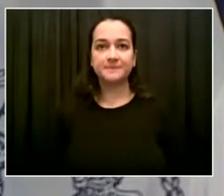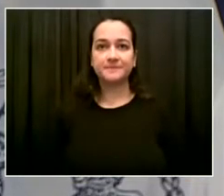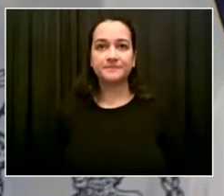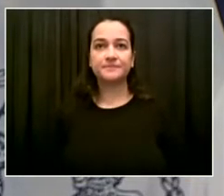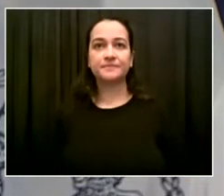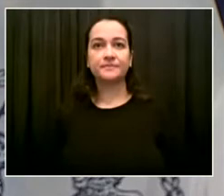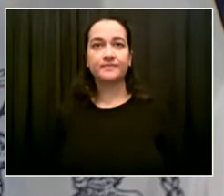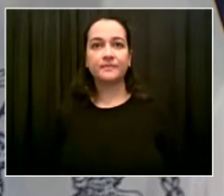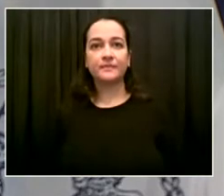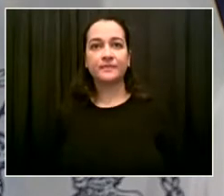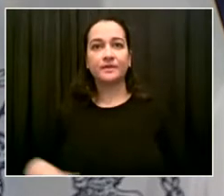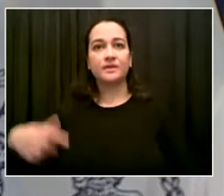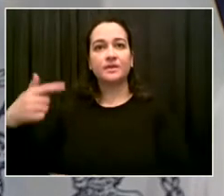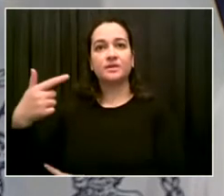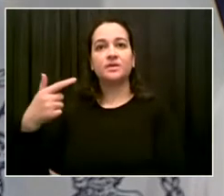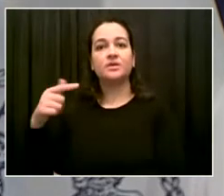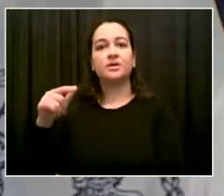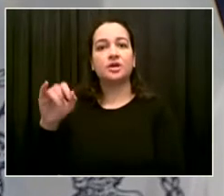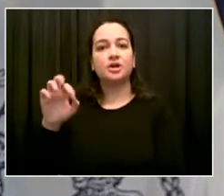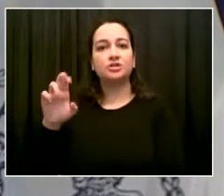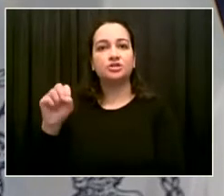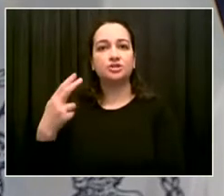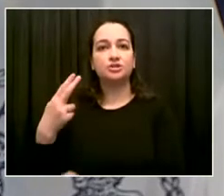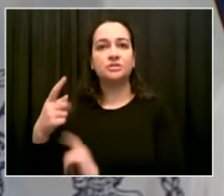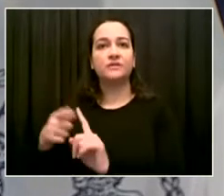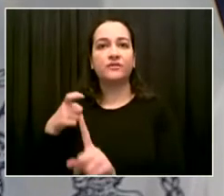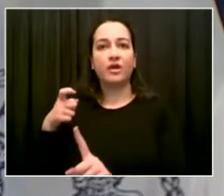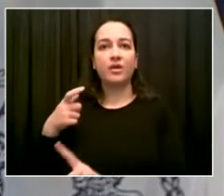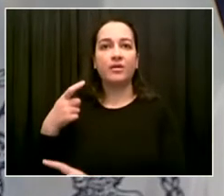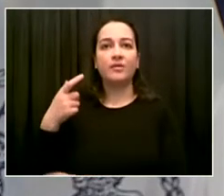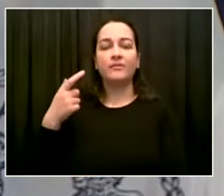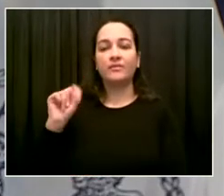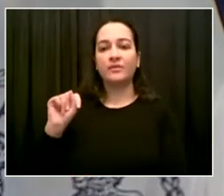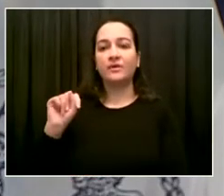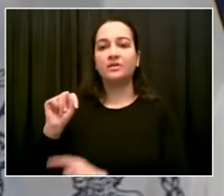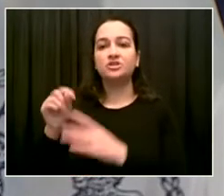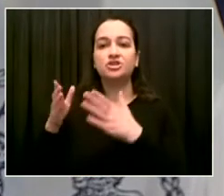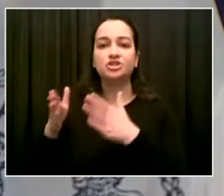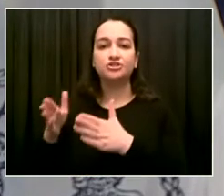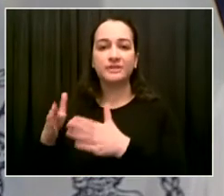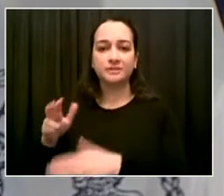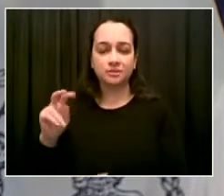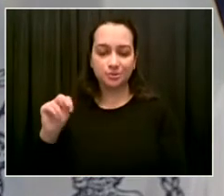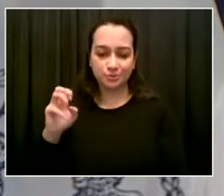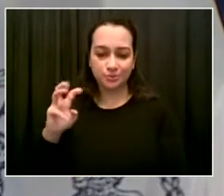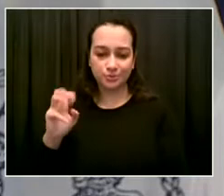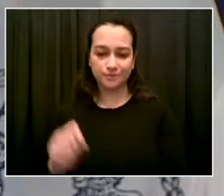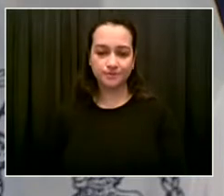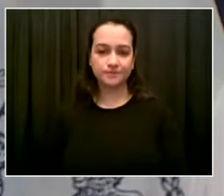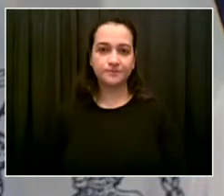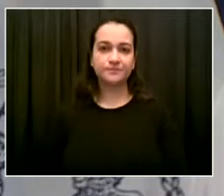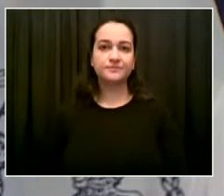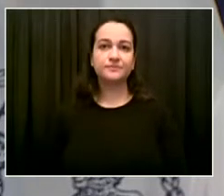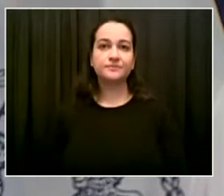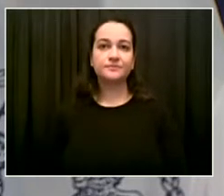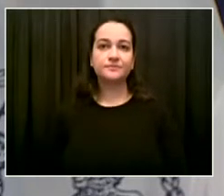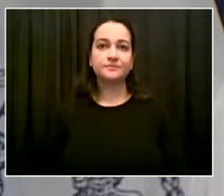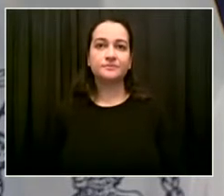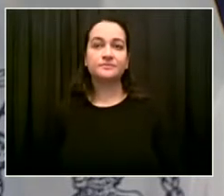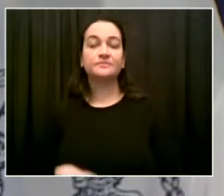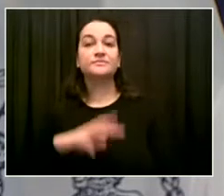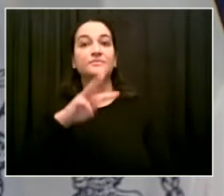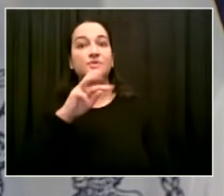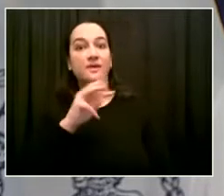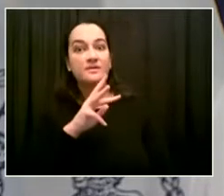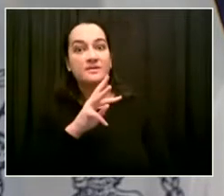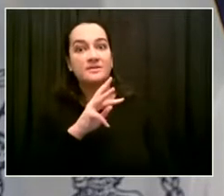Thank you, Mr. Mayor. I appreciate, again, playing the cleanup role here. Your discussion of the designated hitter rule is appalling to me,